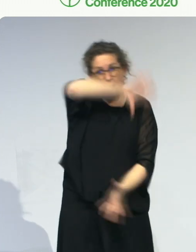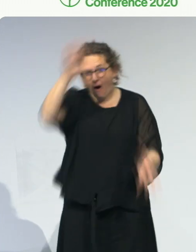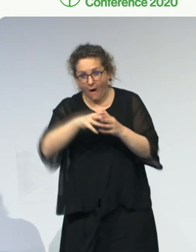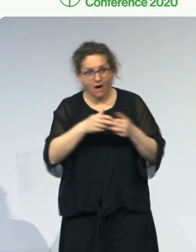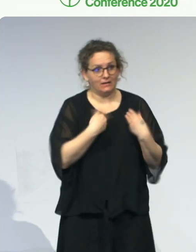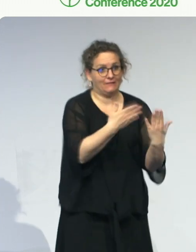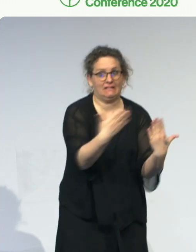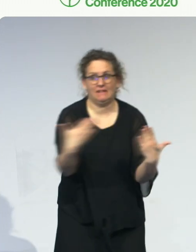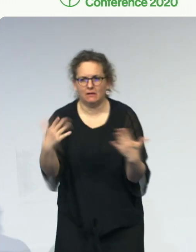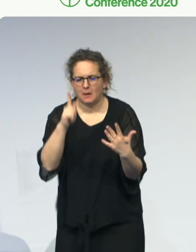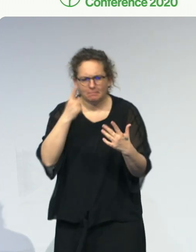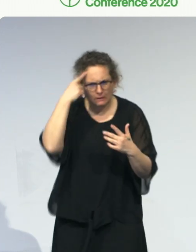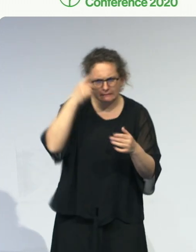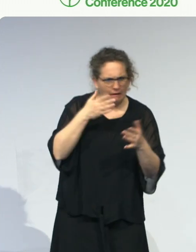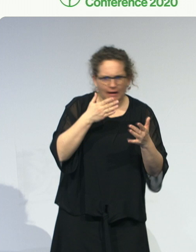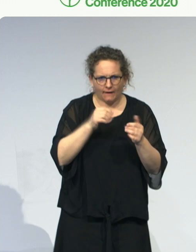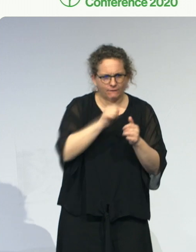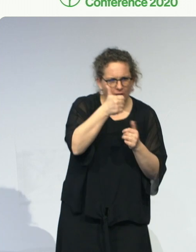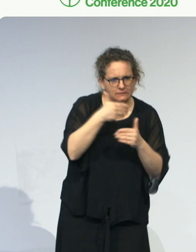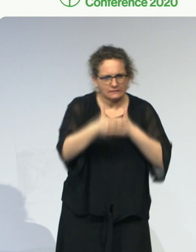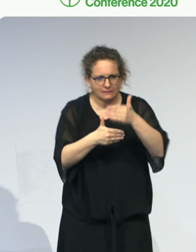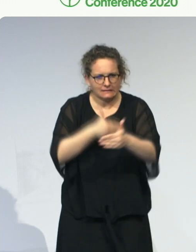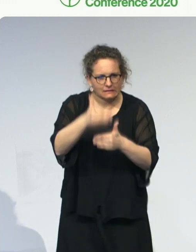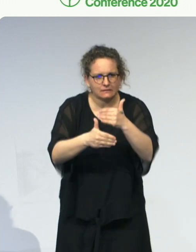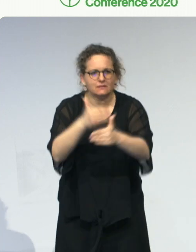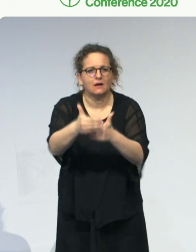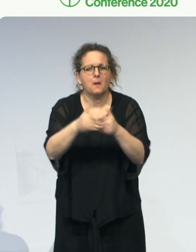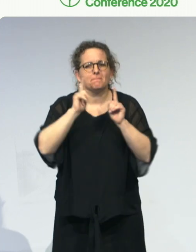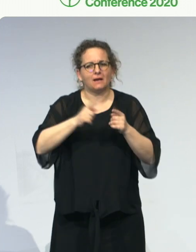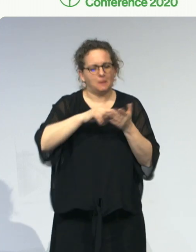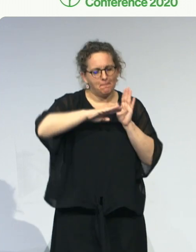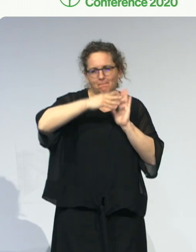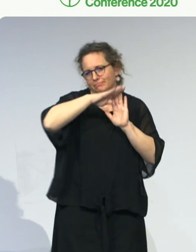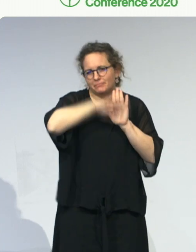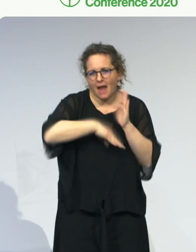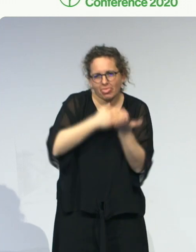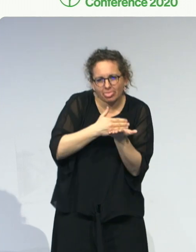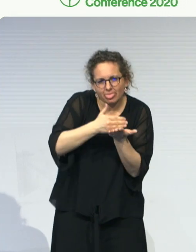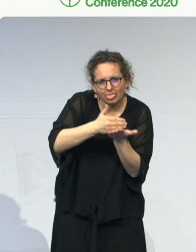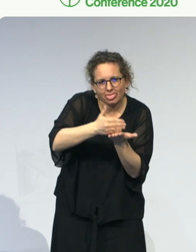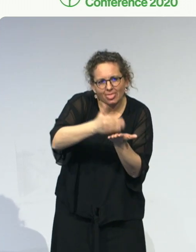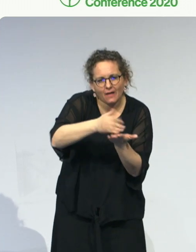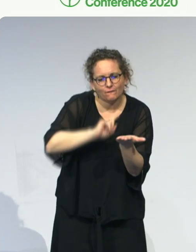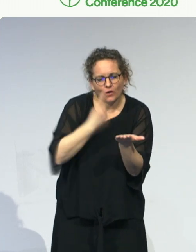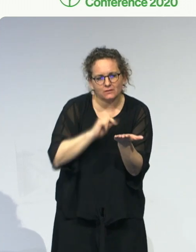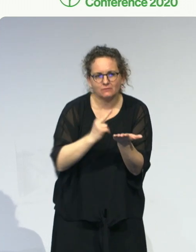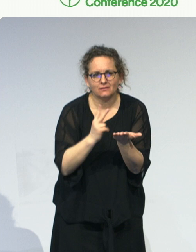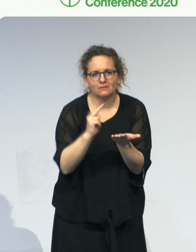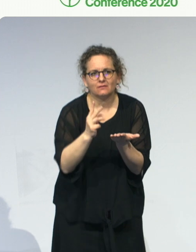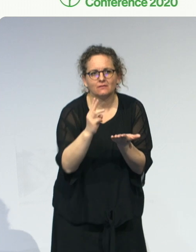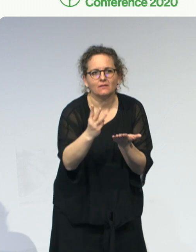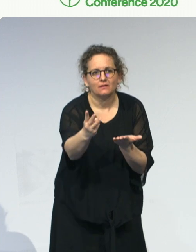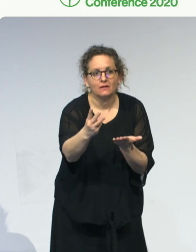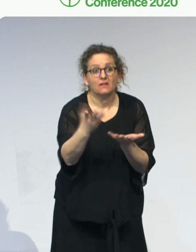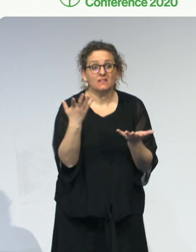well as to devise a rescue plan of remedial education for older children who have never attended school, to ensure